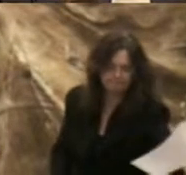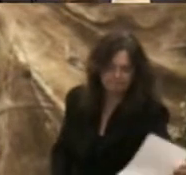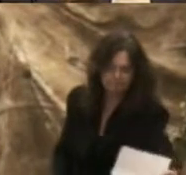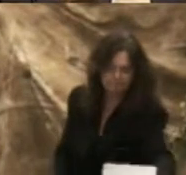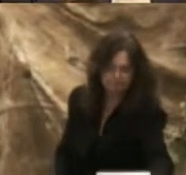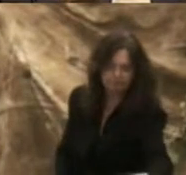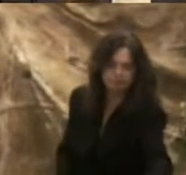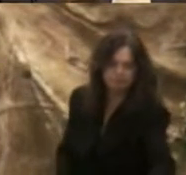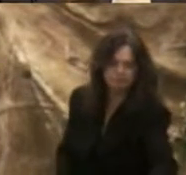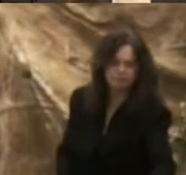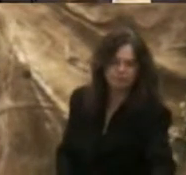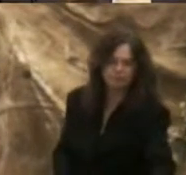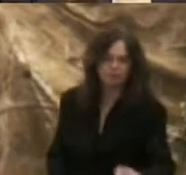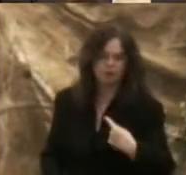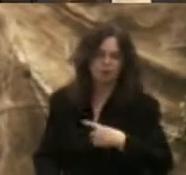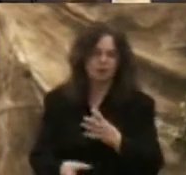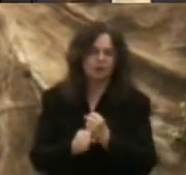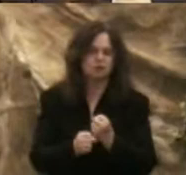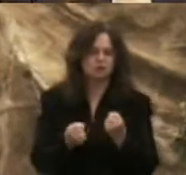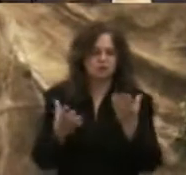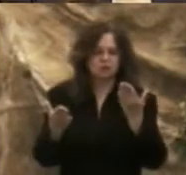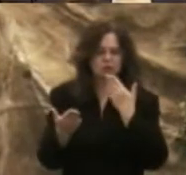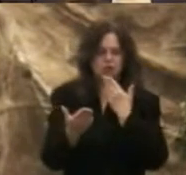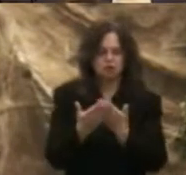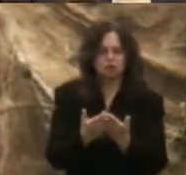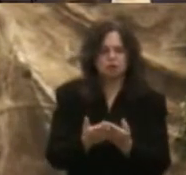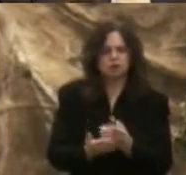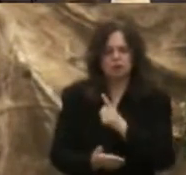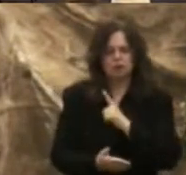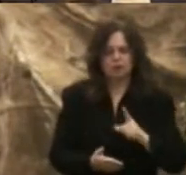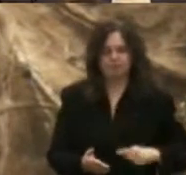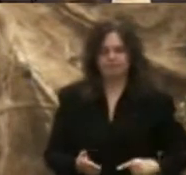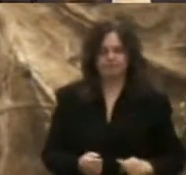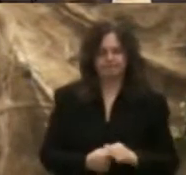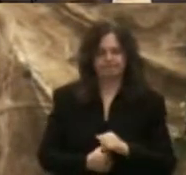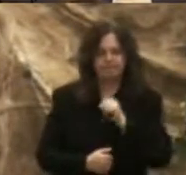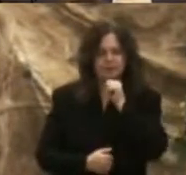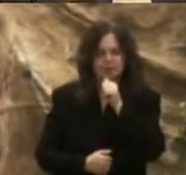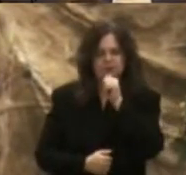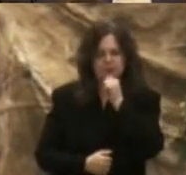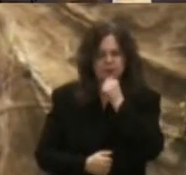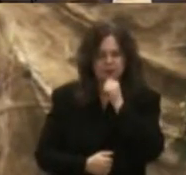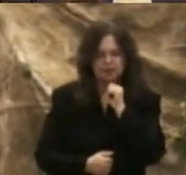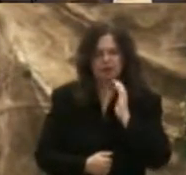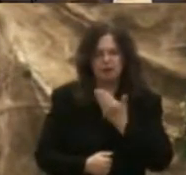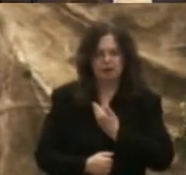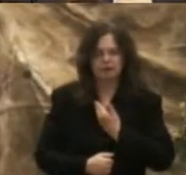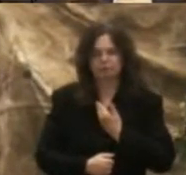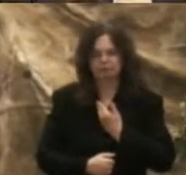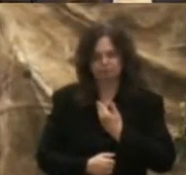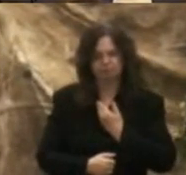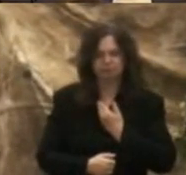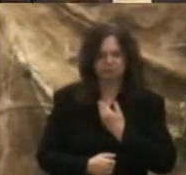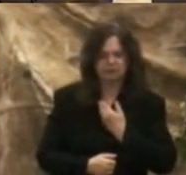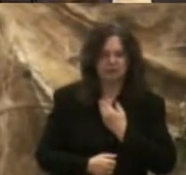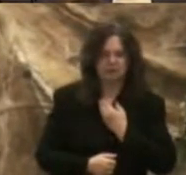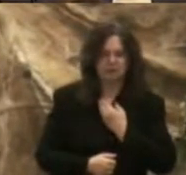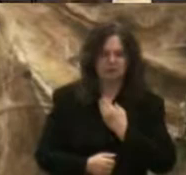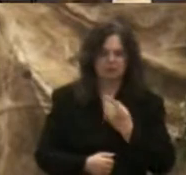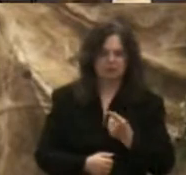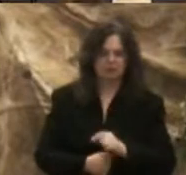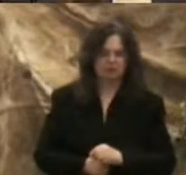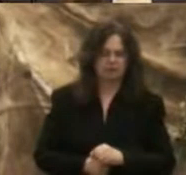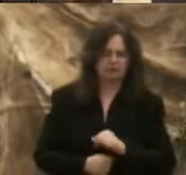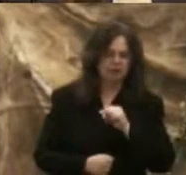We have received so much of what is good, O Lord. Do not tolerate our complacency in the face of need and